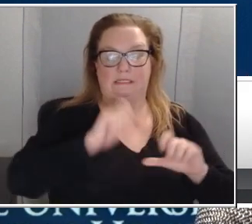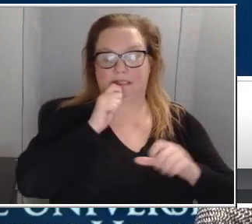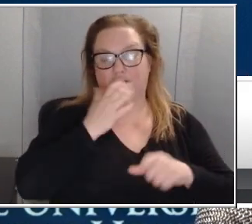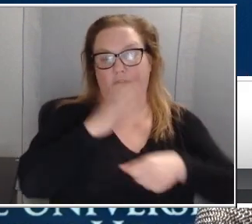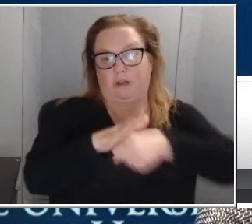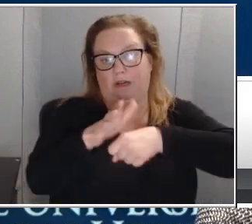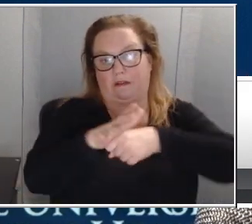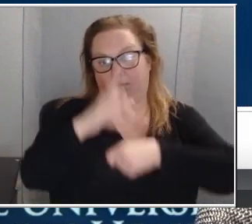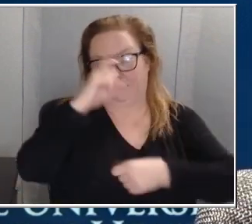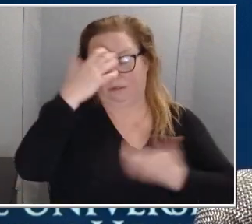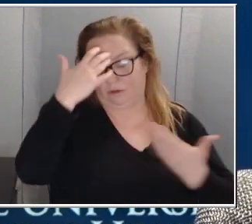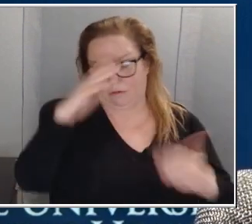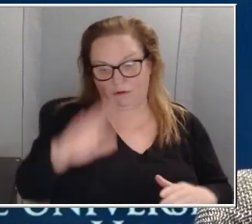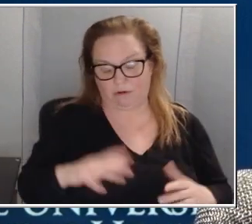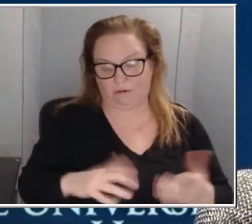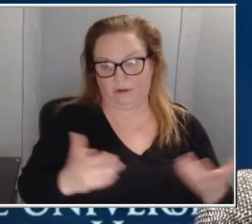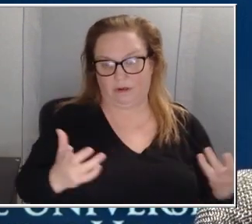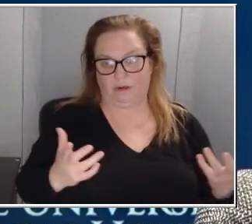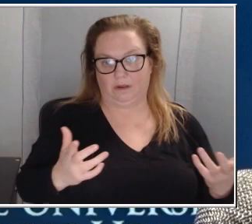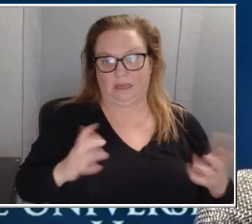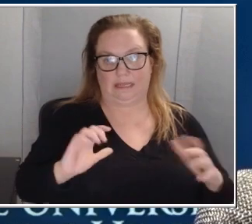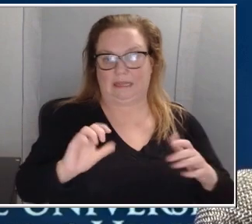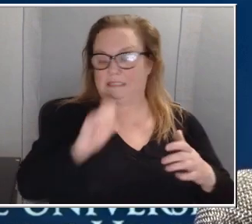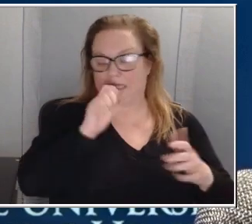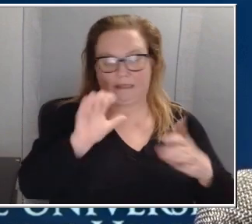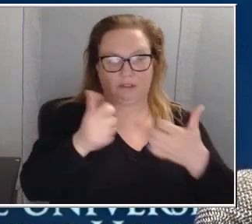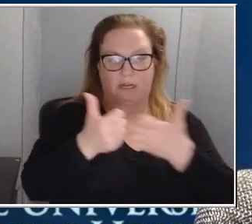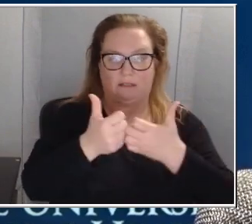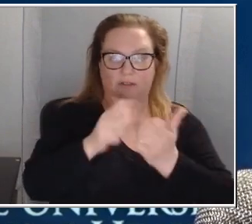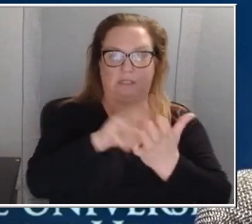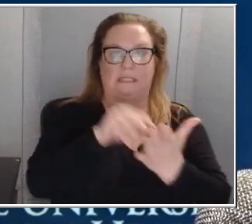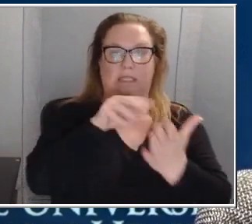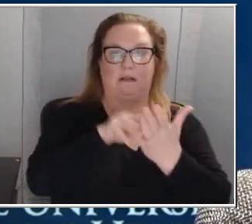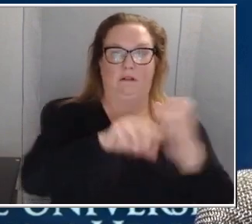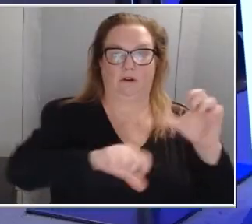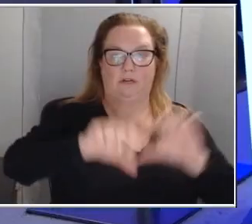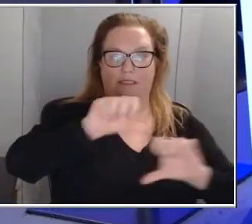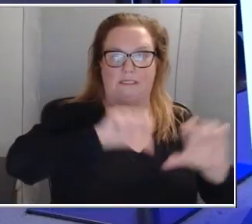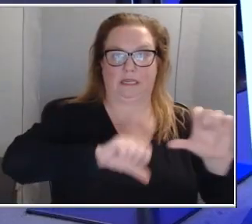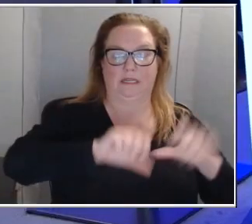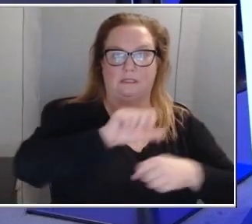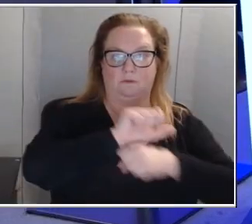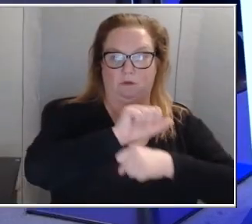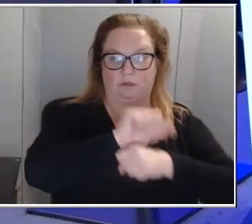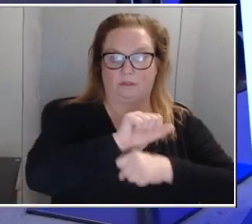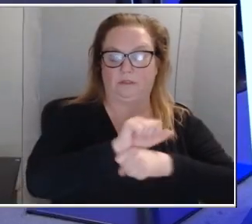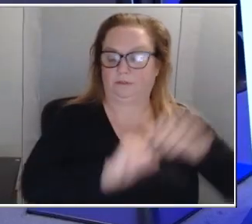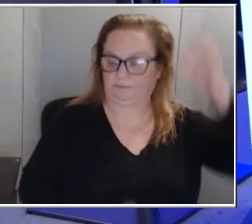know. And that wasn't the challenge. That's how learning in science works, Lee. Mm-hmm. Yeah,